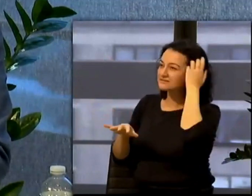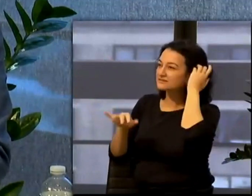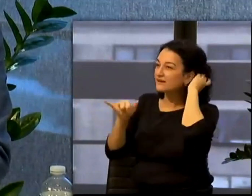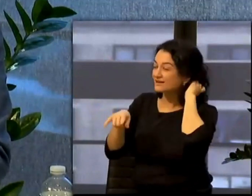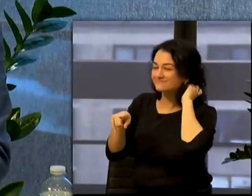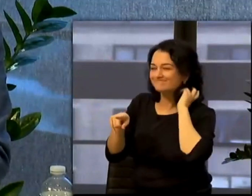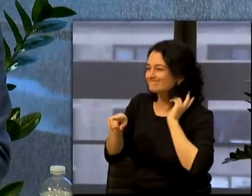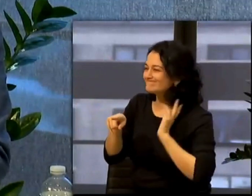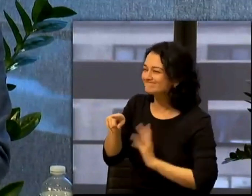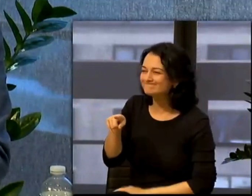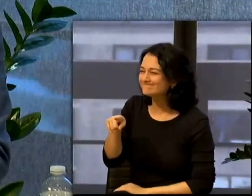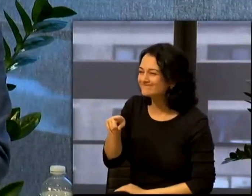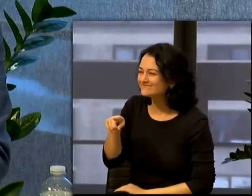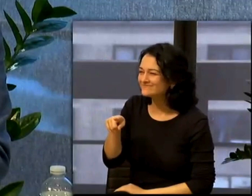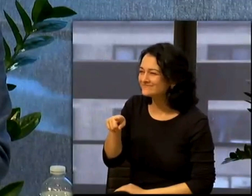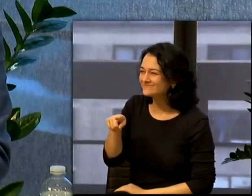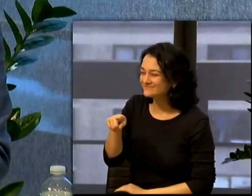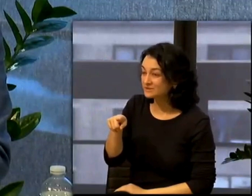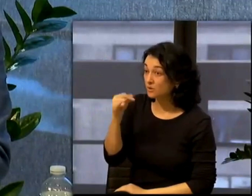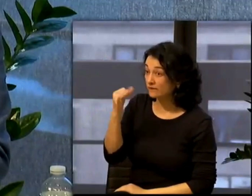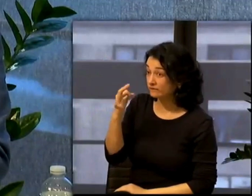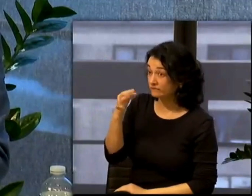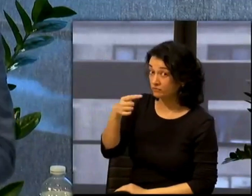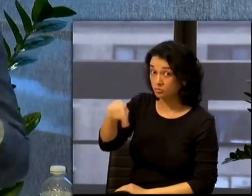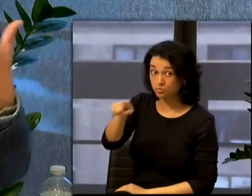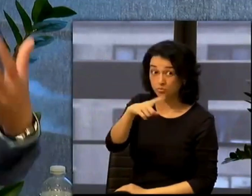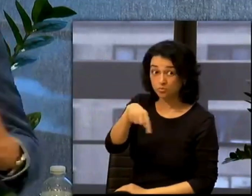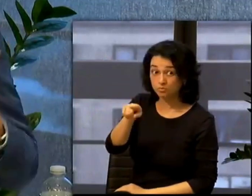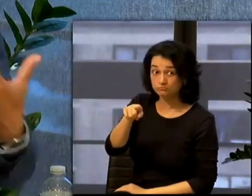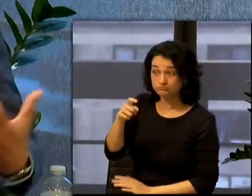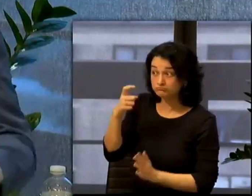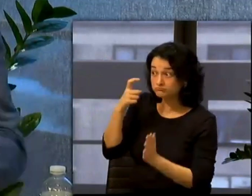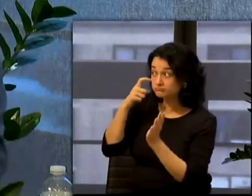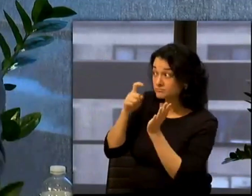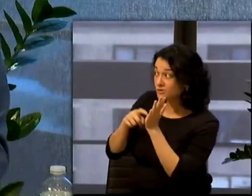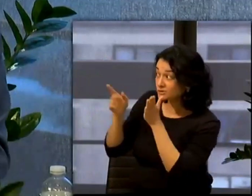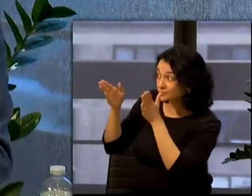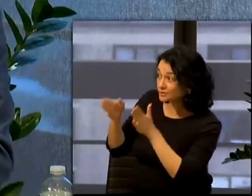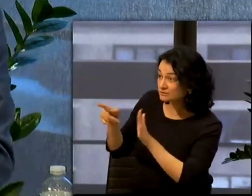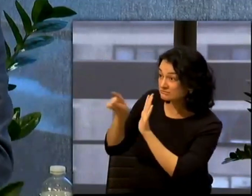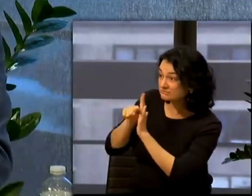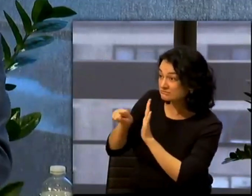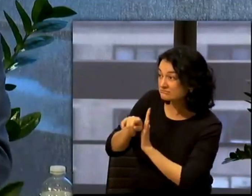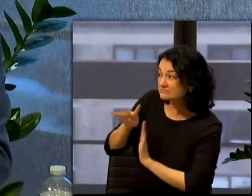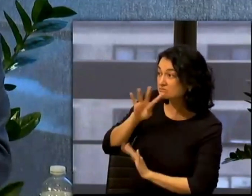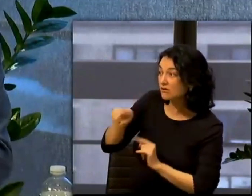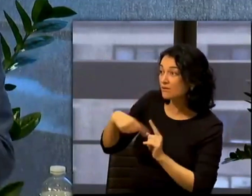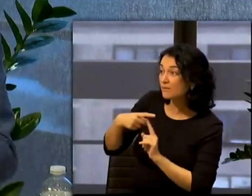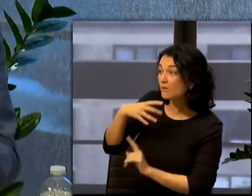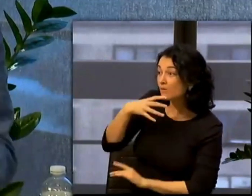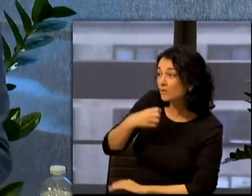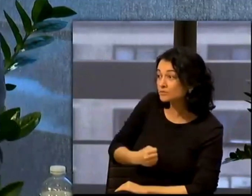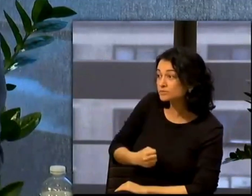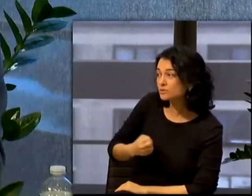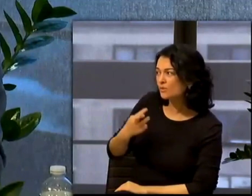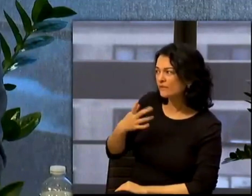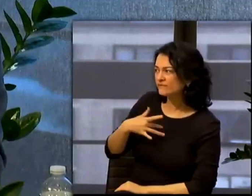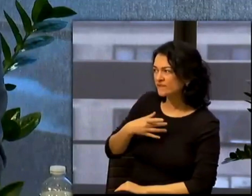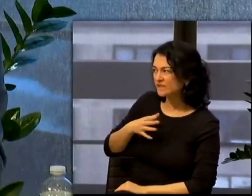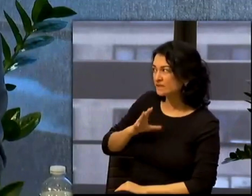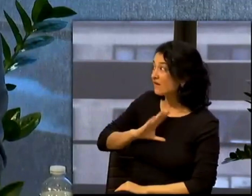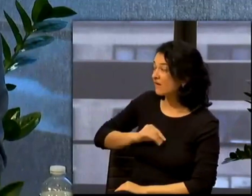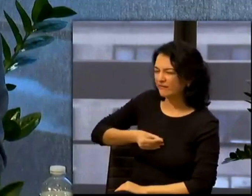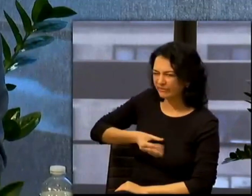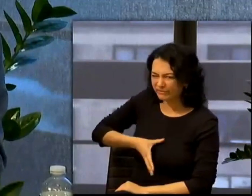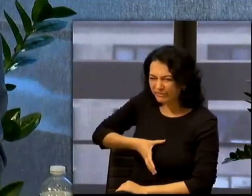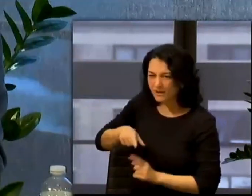they say those things, because that's how we can affect behavioral change in our own ways. It doesn't have